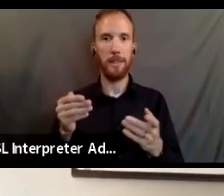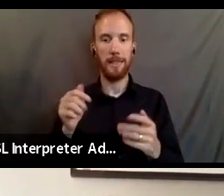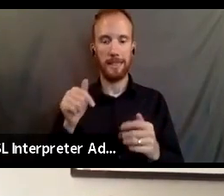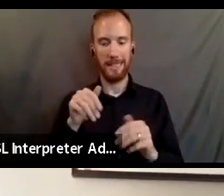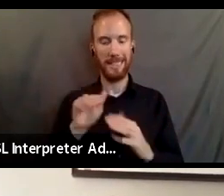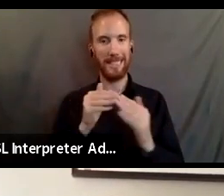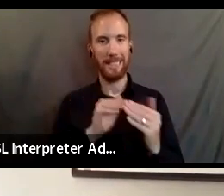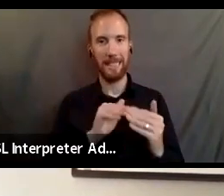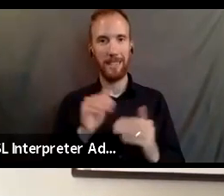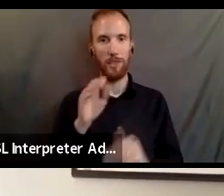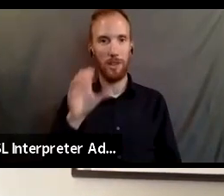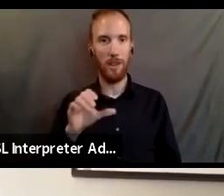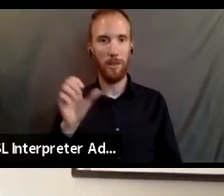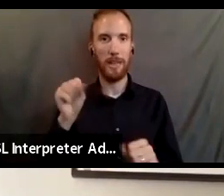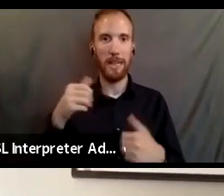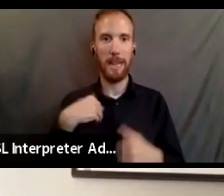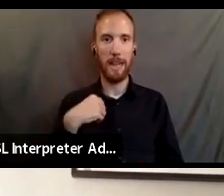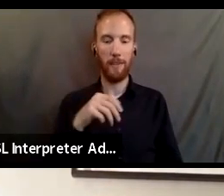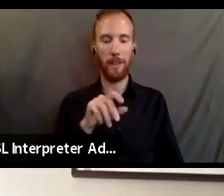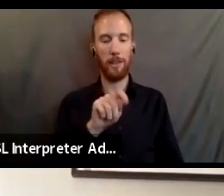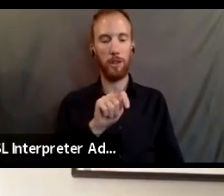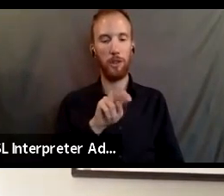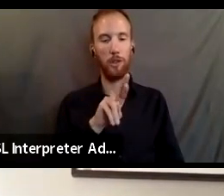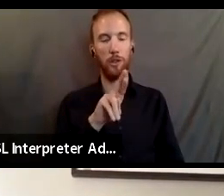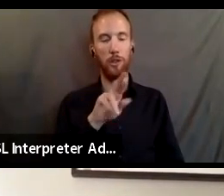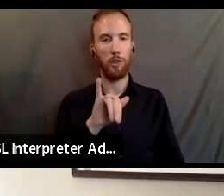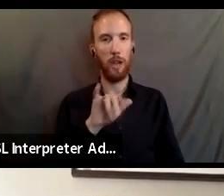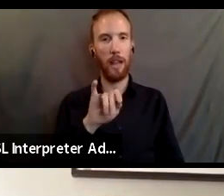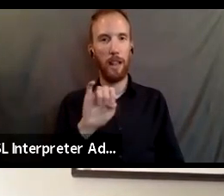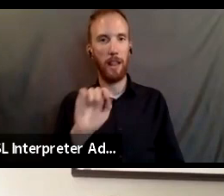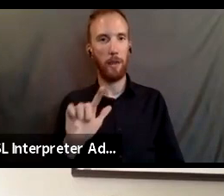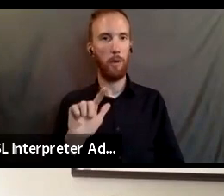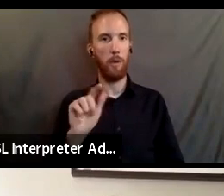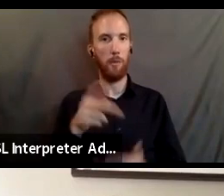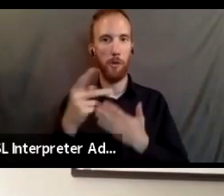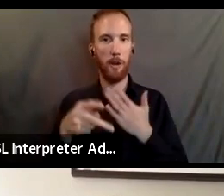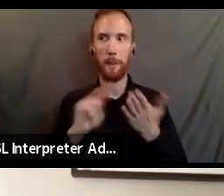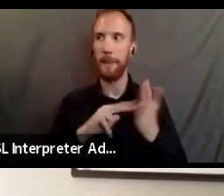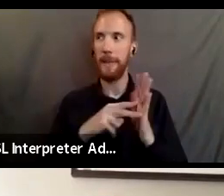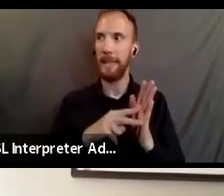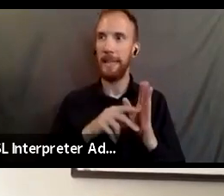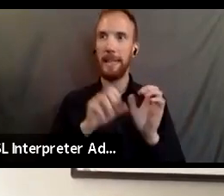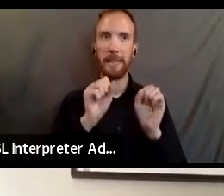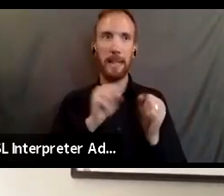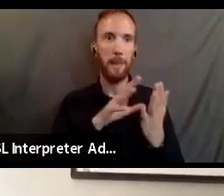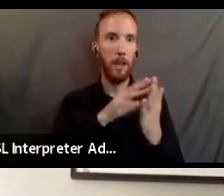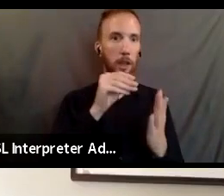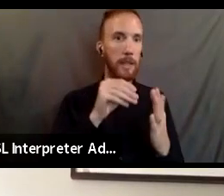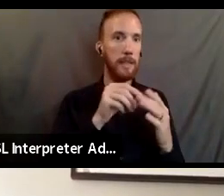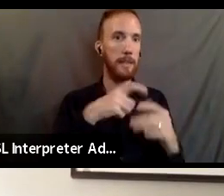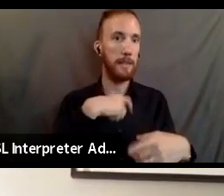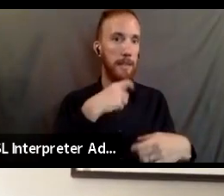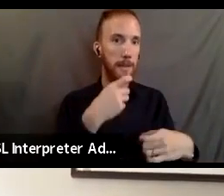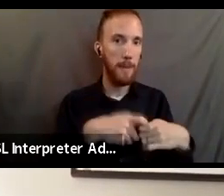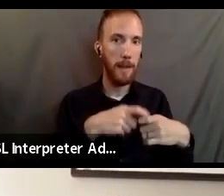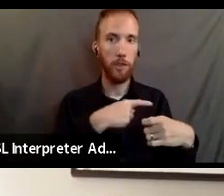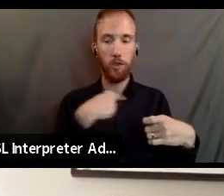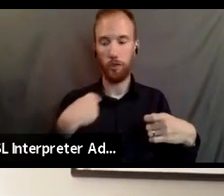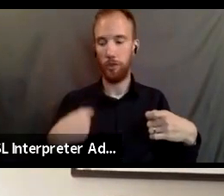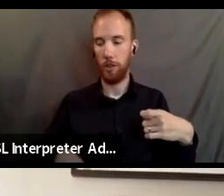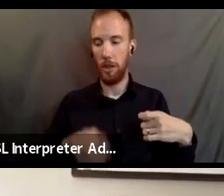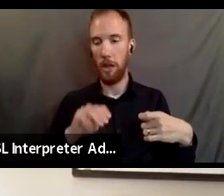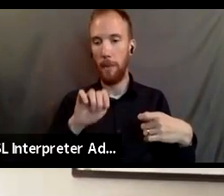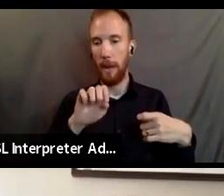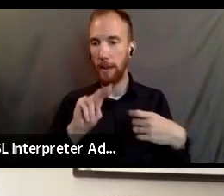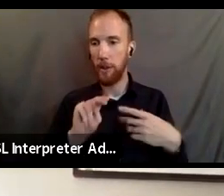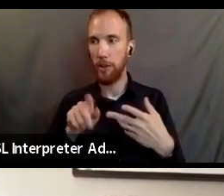trilingual programs where kids can be learning spanish can be learning mandarin can be learning languages arts